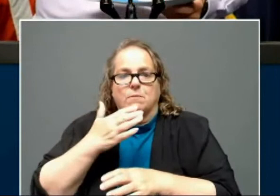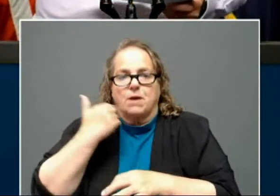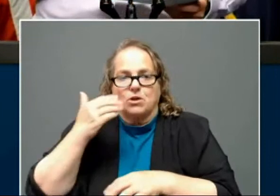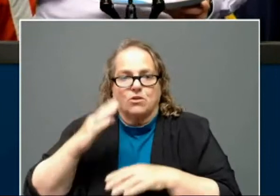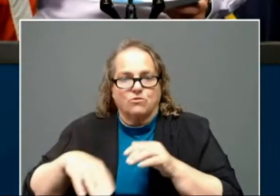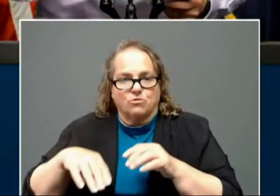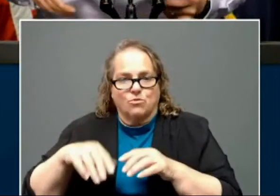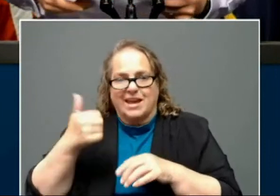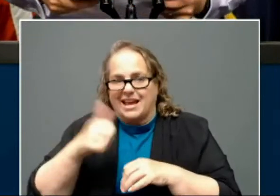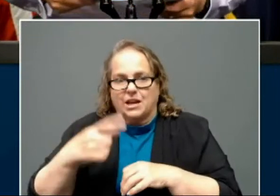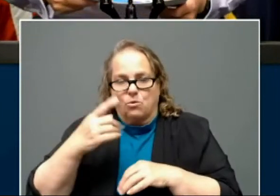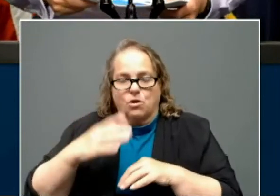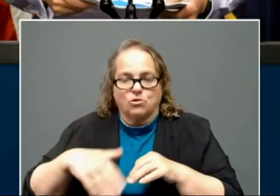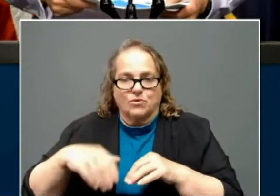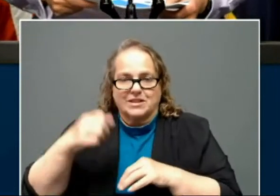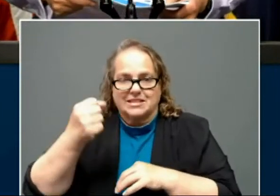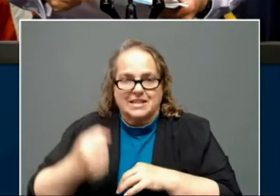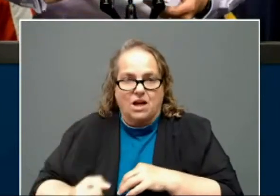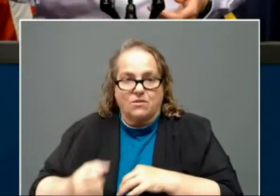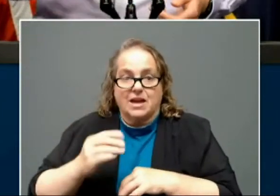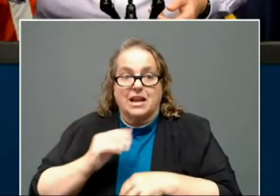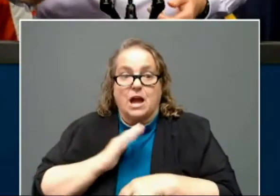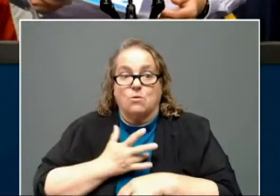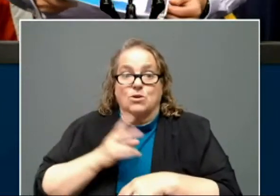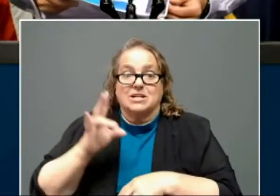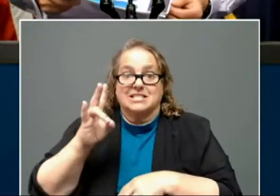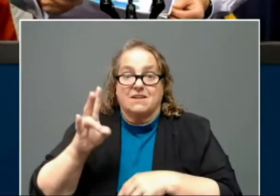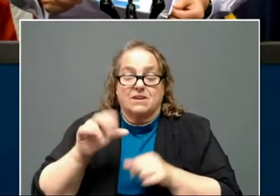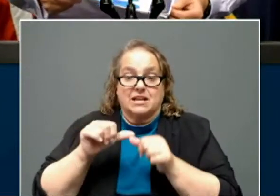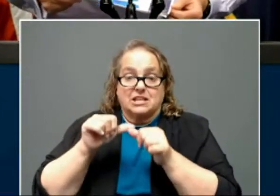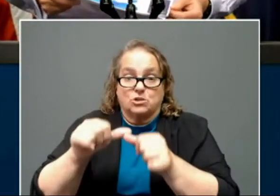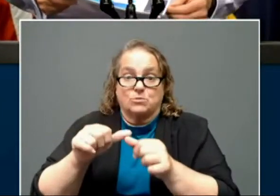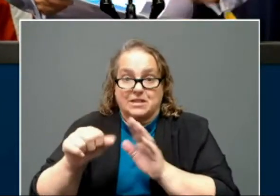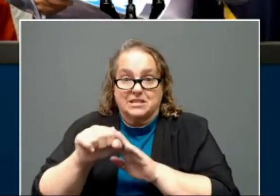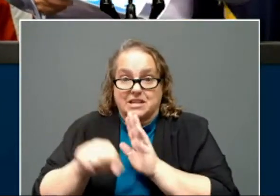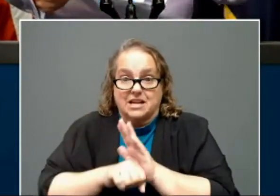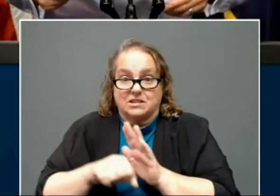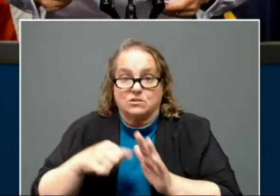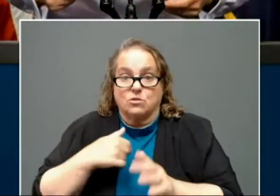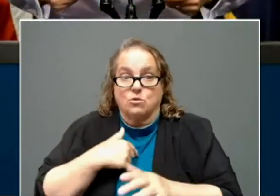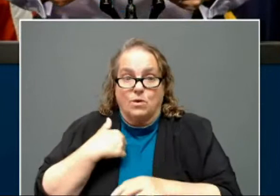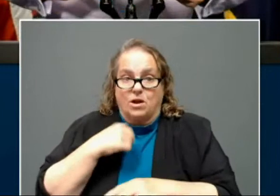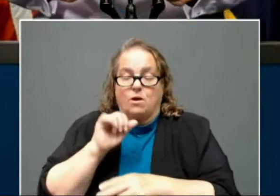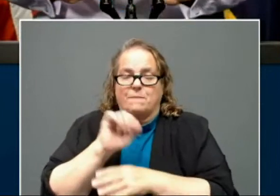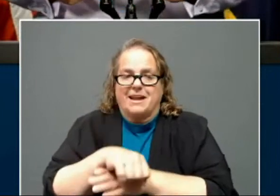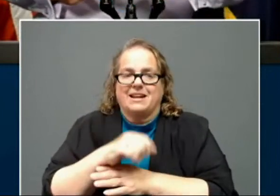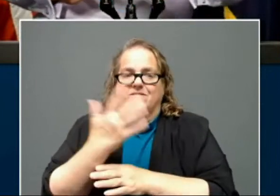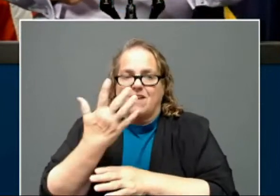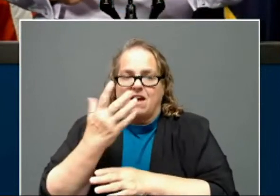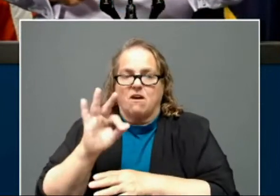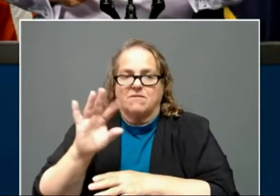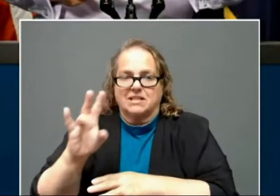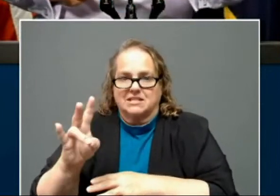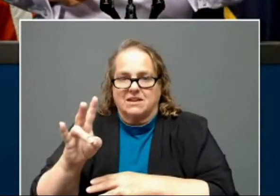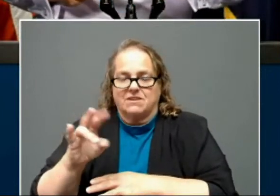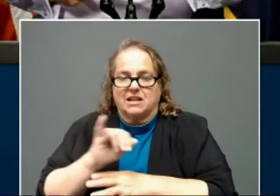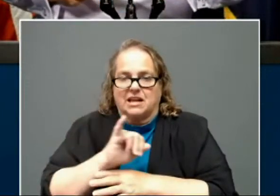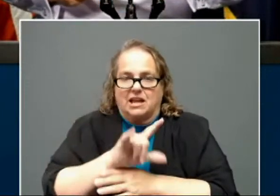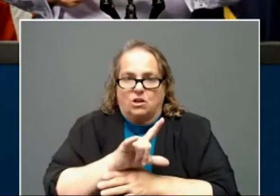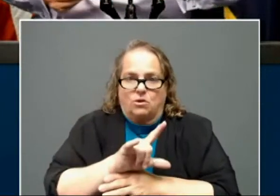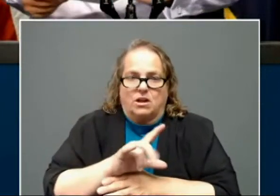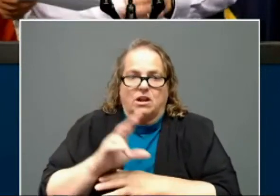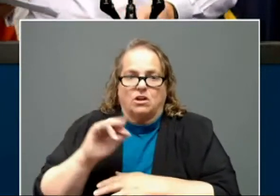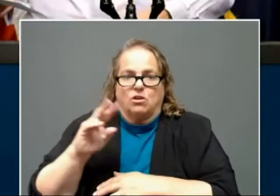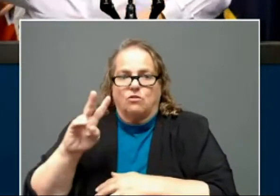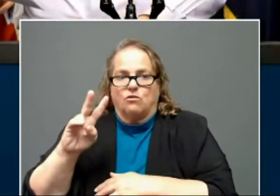7 contiguous states, we are outperforming 5 of those 7, Illinois and Virginia being the exceptions to